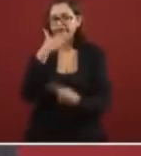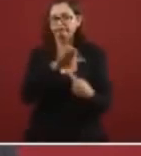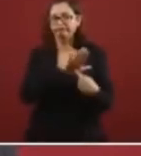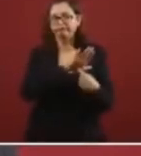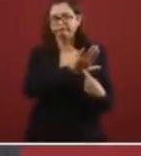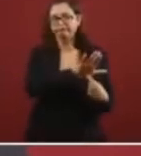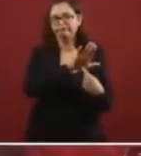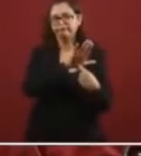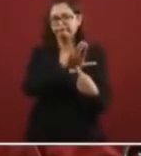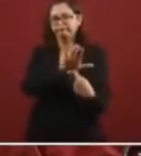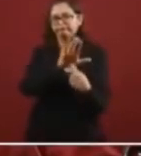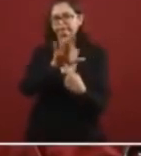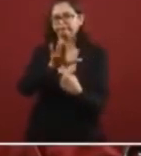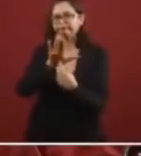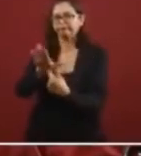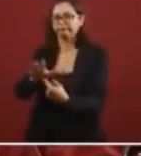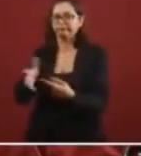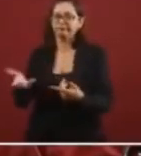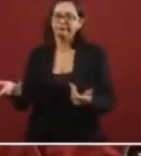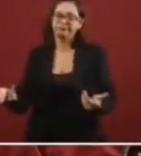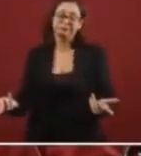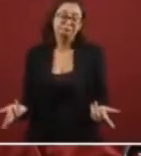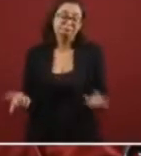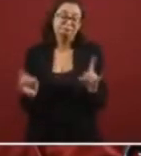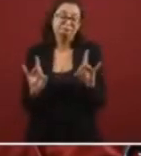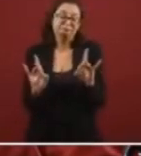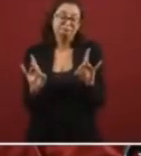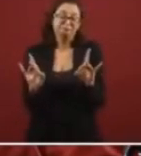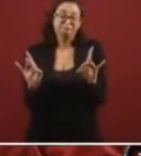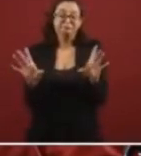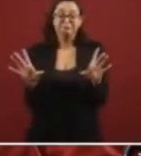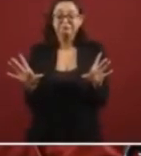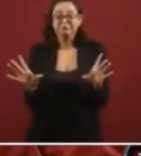and these cases of corruption,